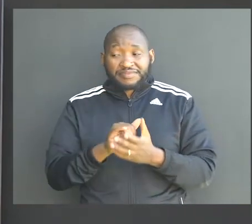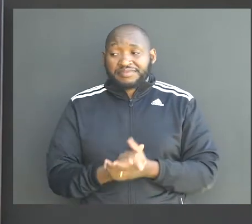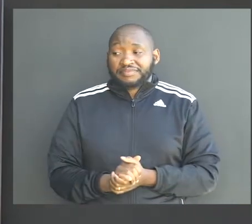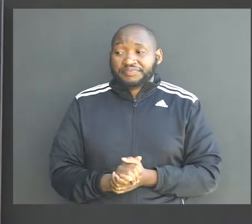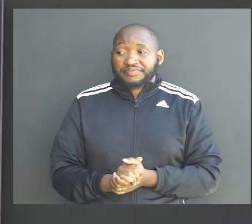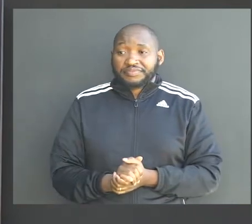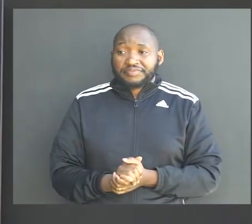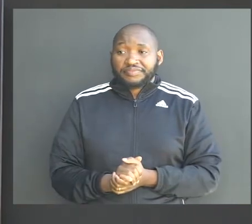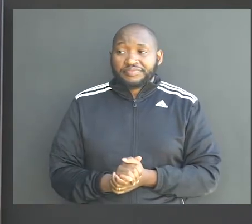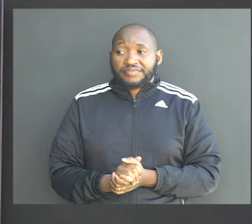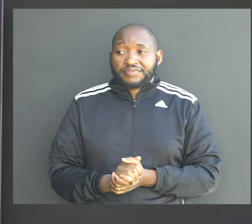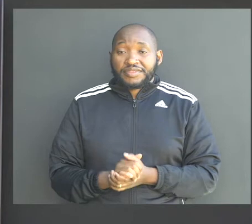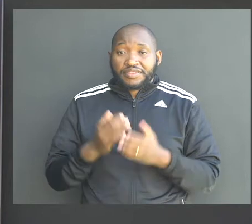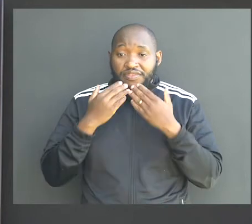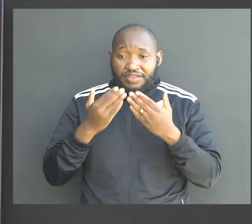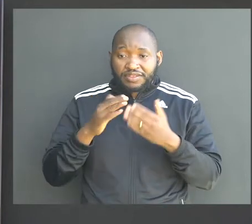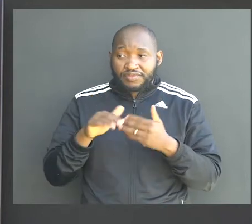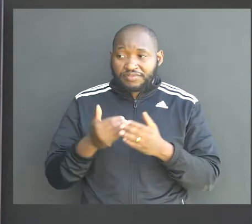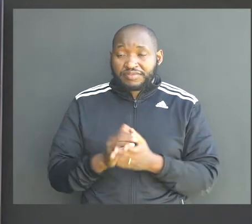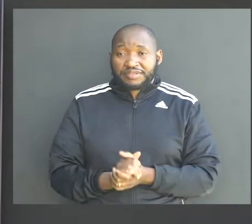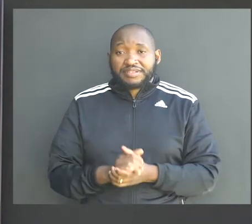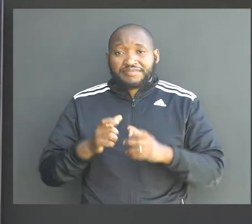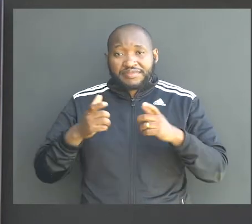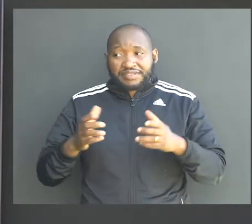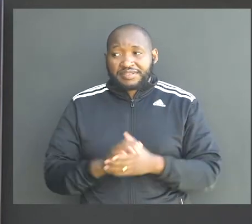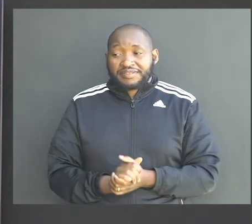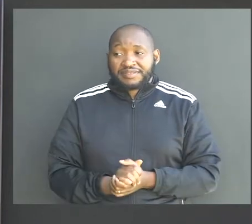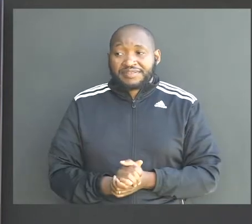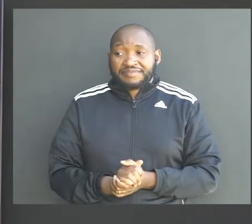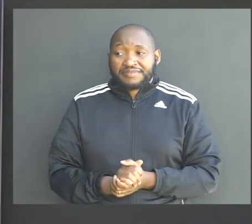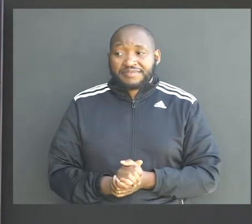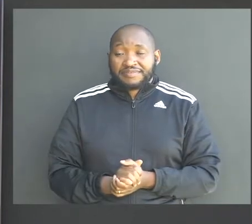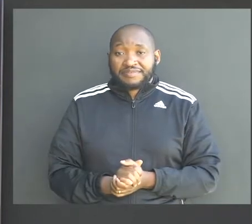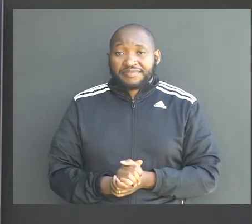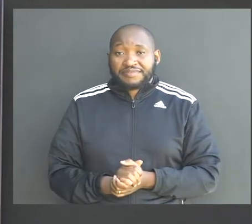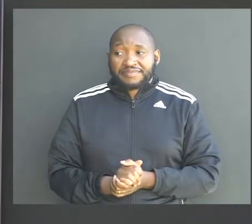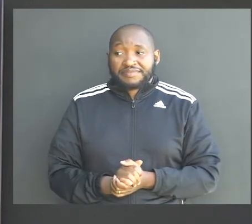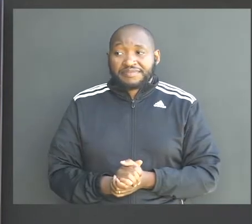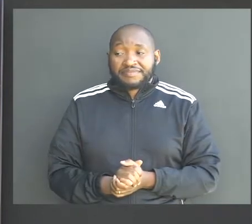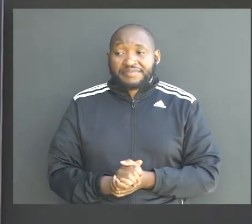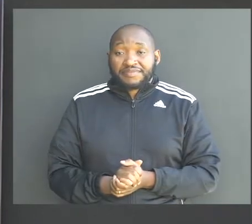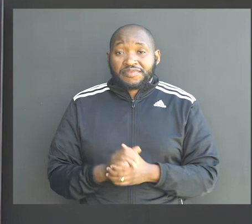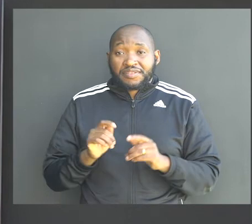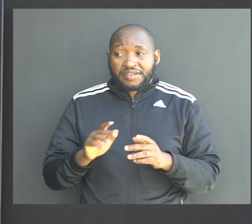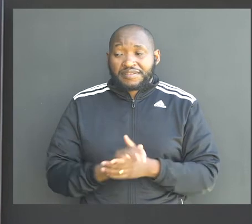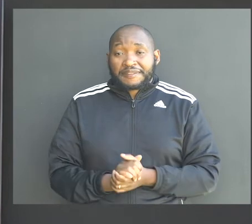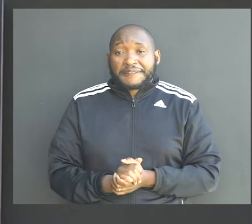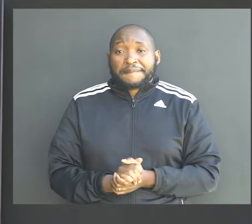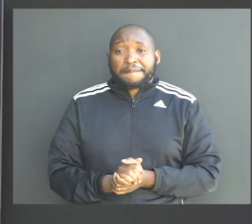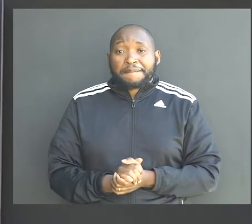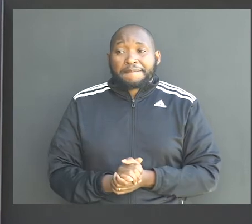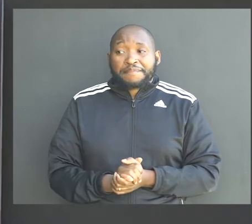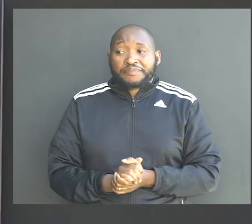going to do that. Thank you so much for joining us, Carol. So, yeah. Thank you so much. So, how do you say thank you again? Oh, okay,